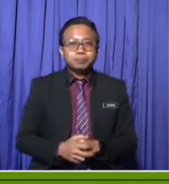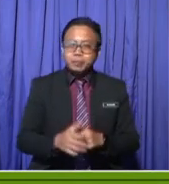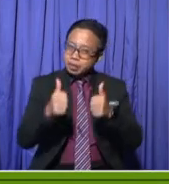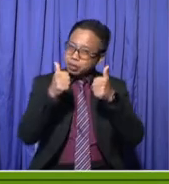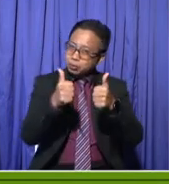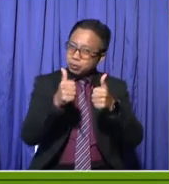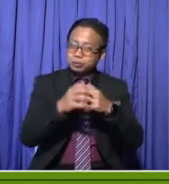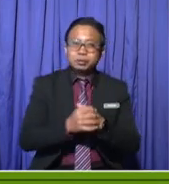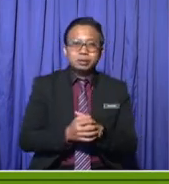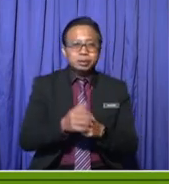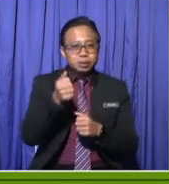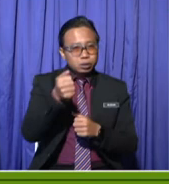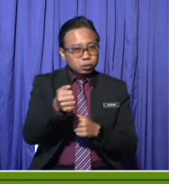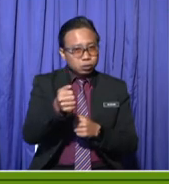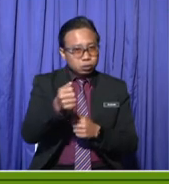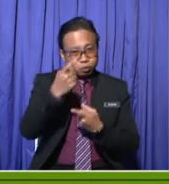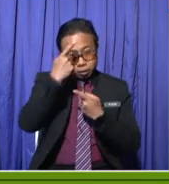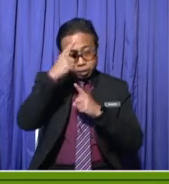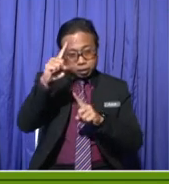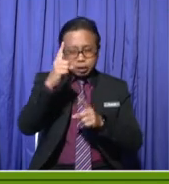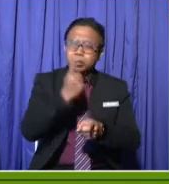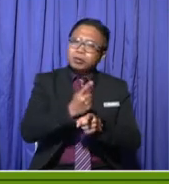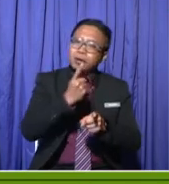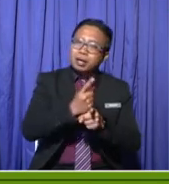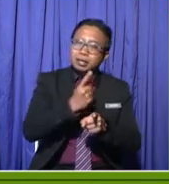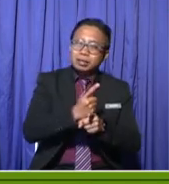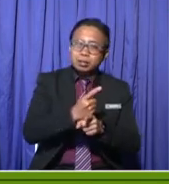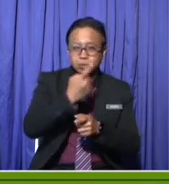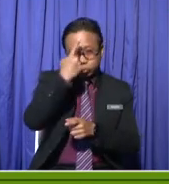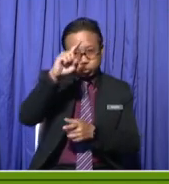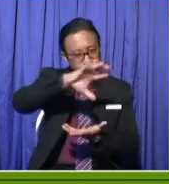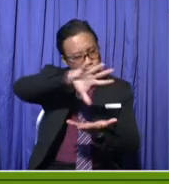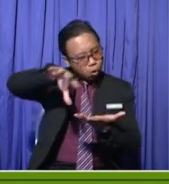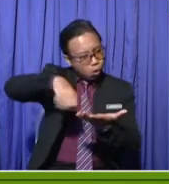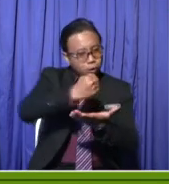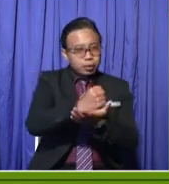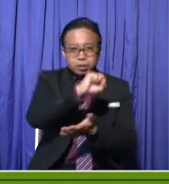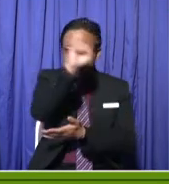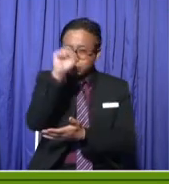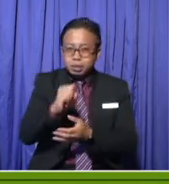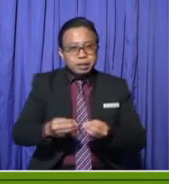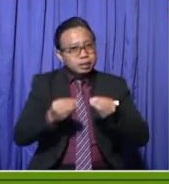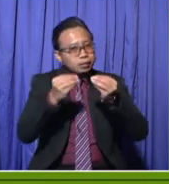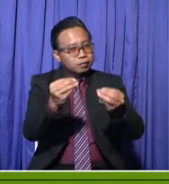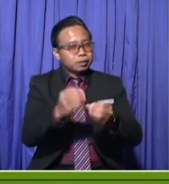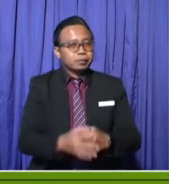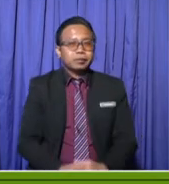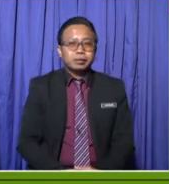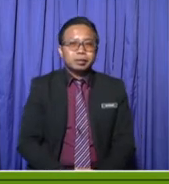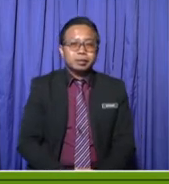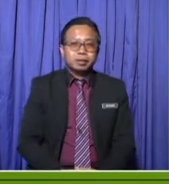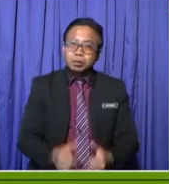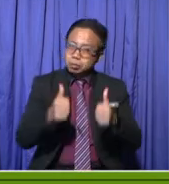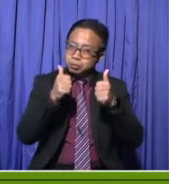Excellent! You answered me correctly for all the questions given. Keep it